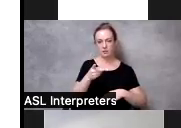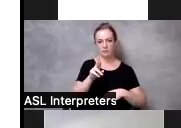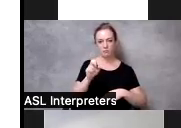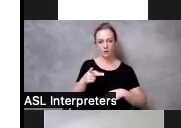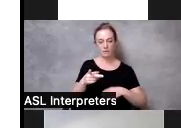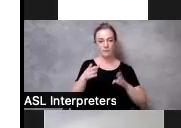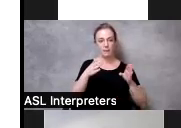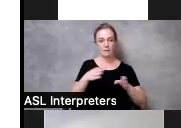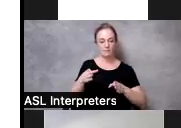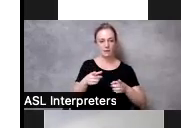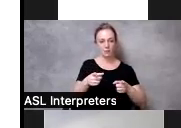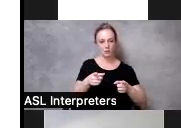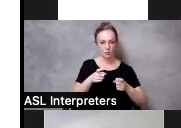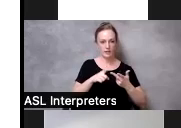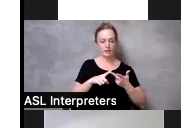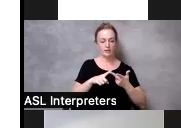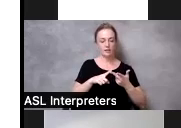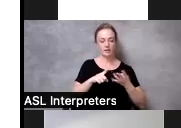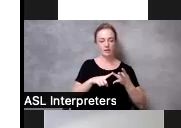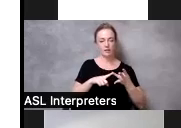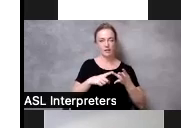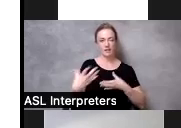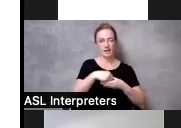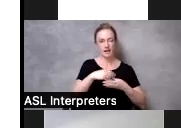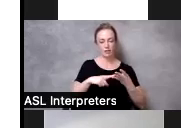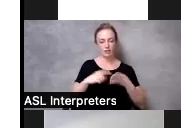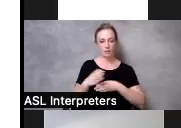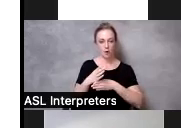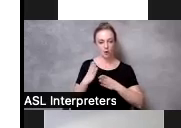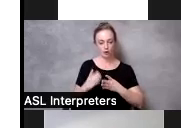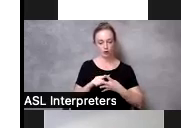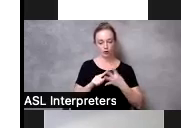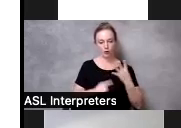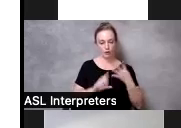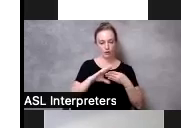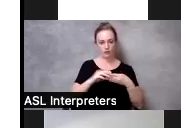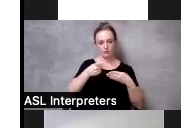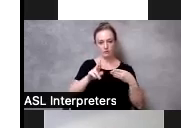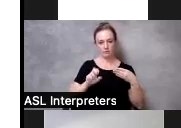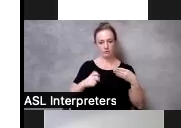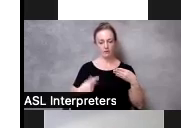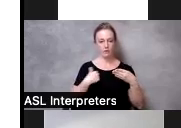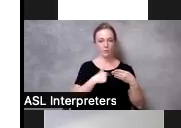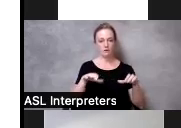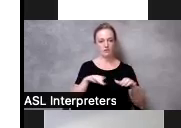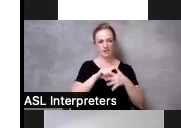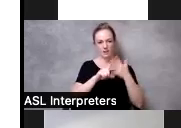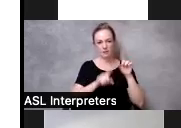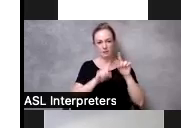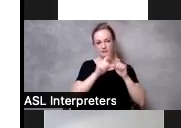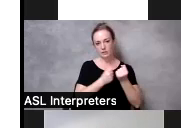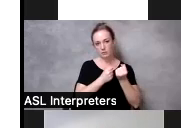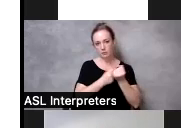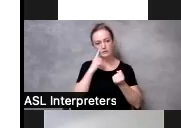prepare, retain, engage, and partner. And so we've done a lot of different supports for those